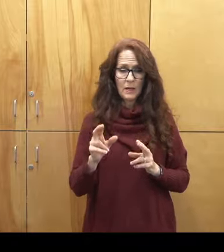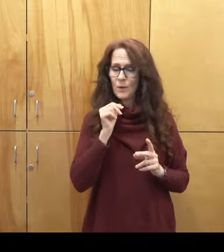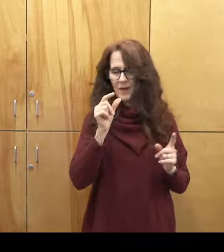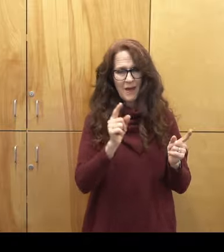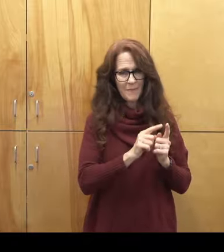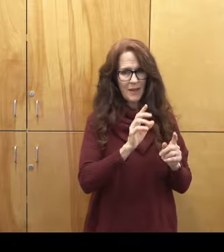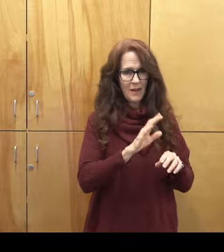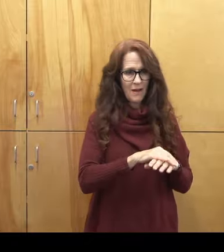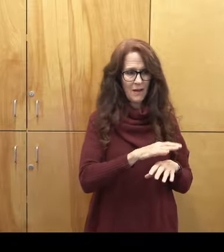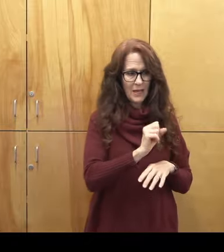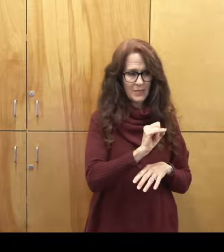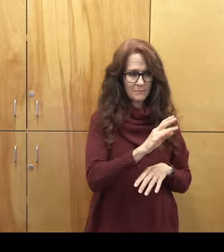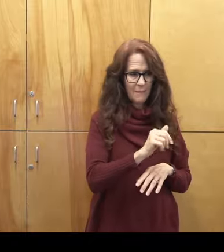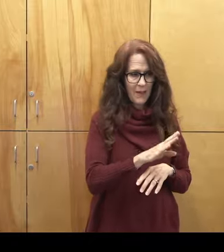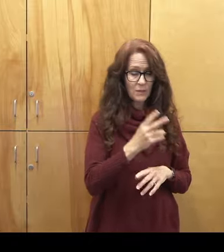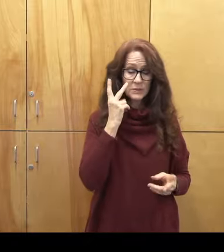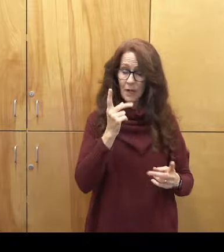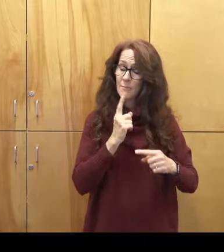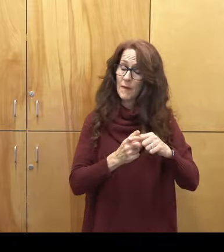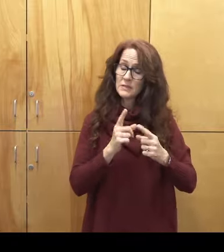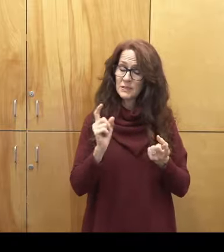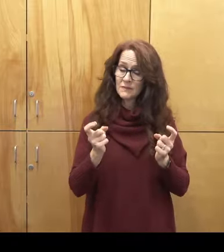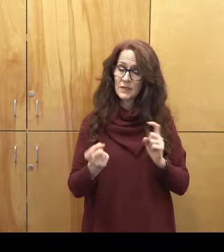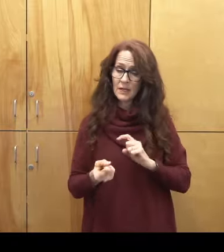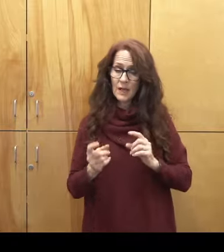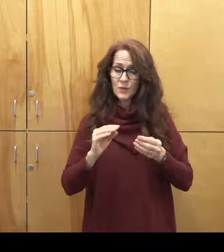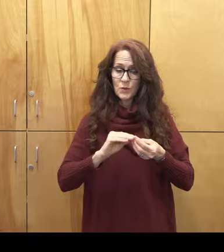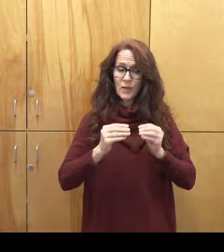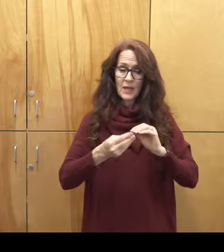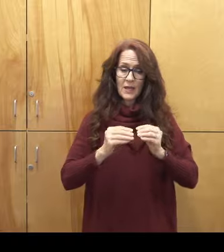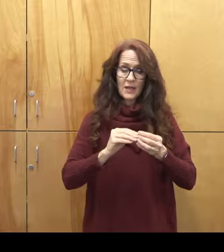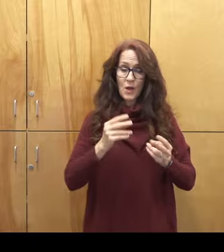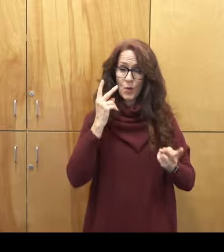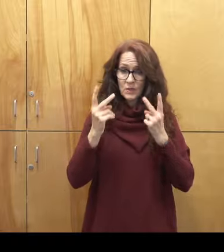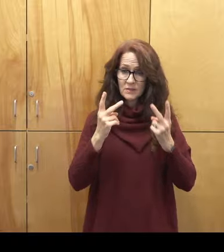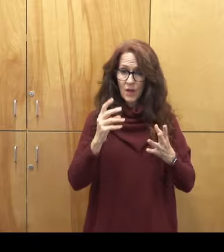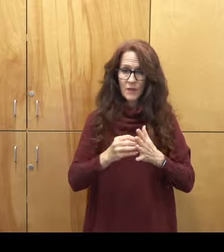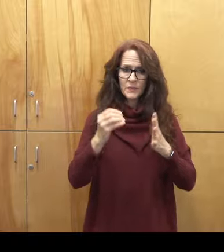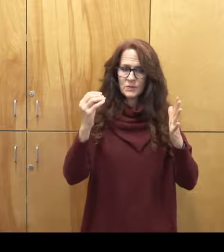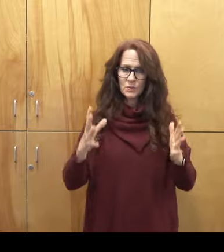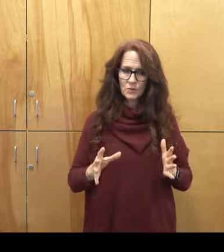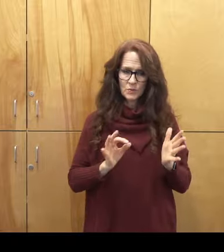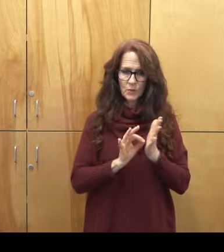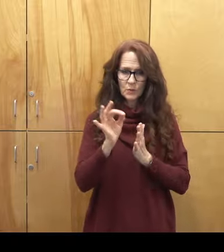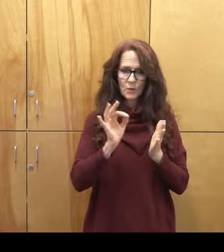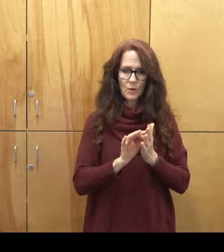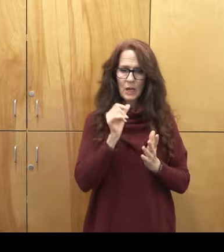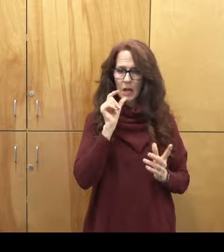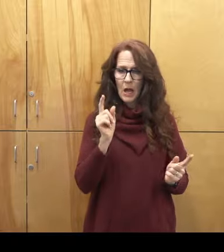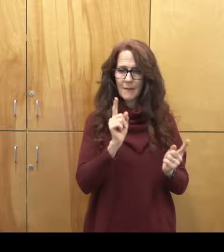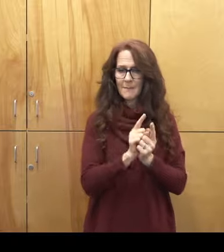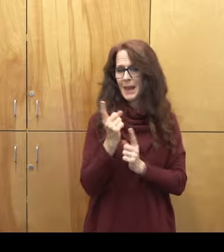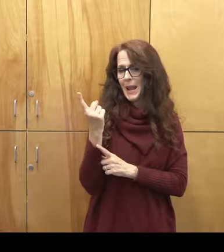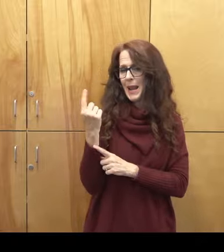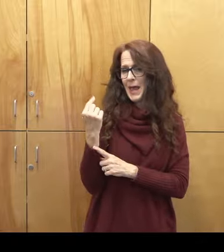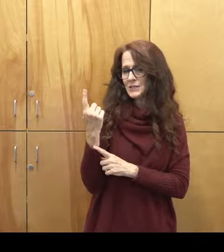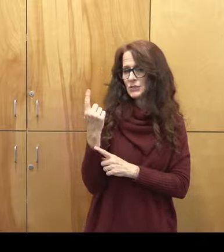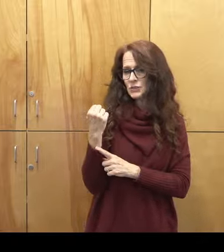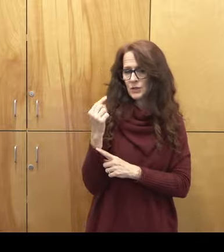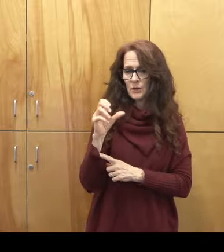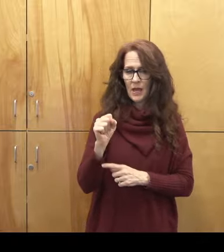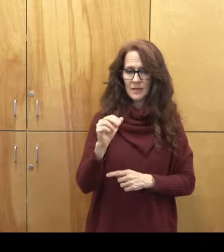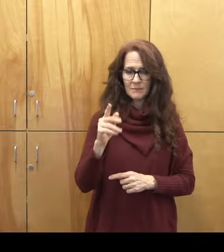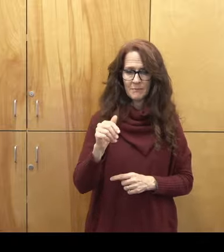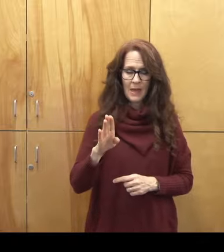see some positive changes in regards to that data. We saw that students that scored at the not met last year on